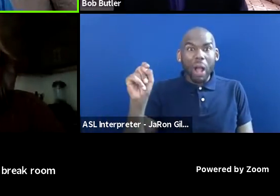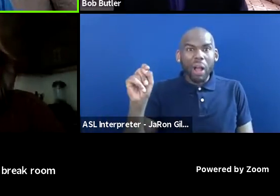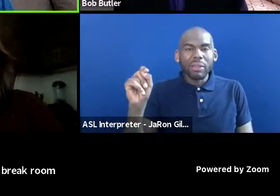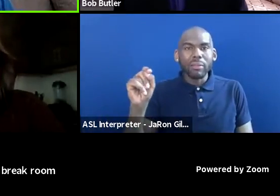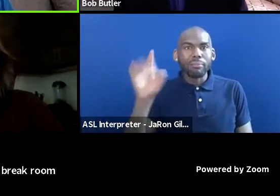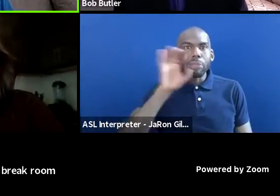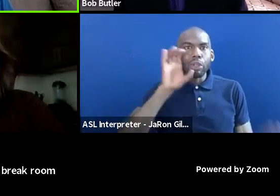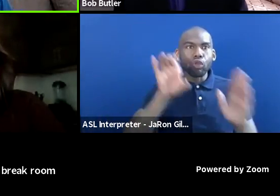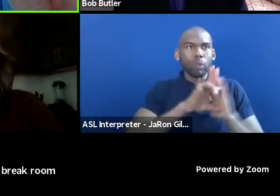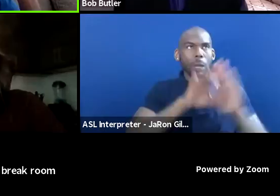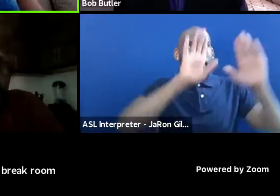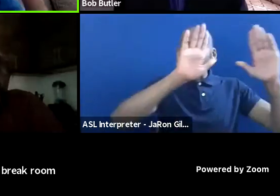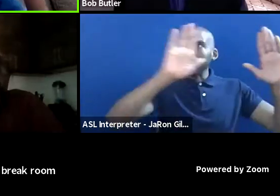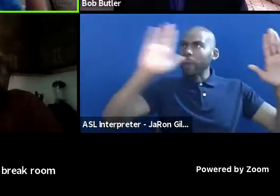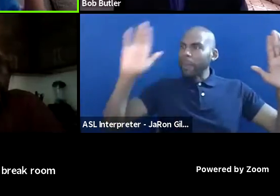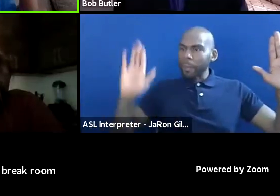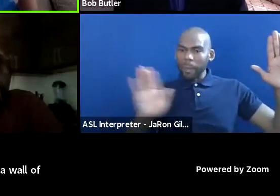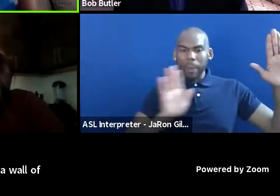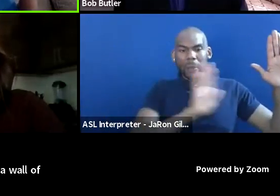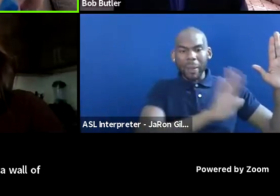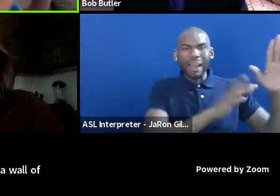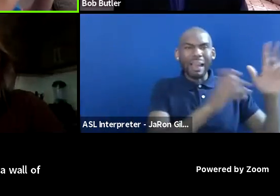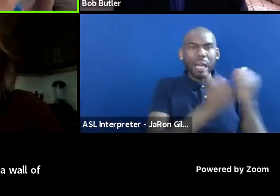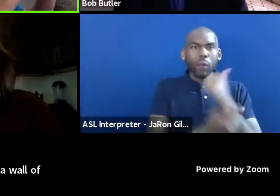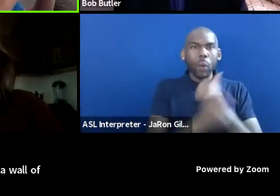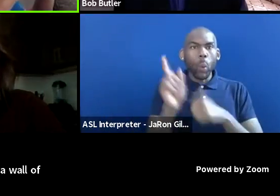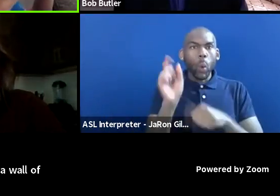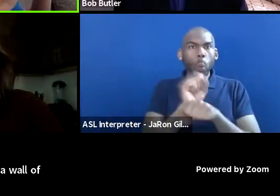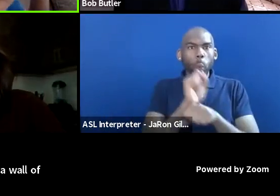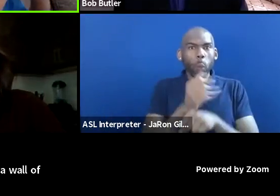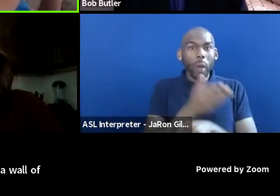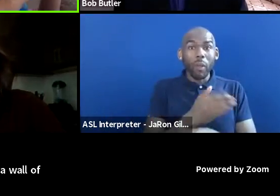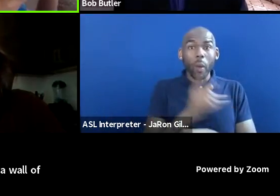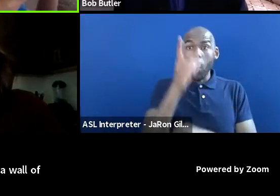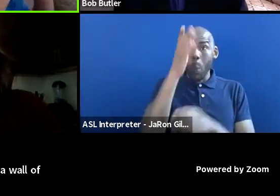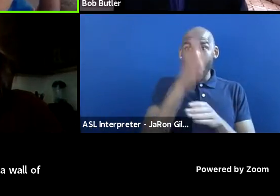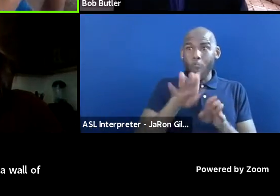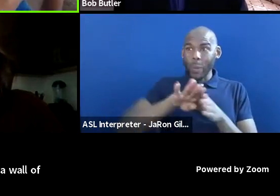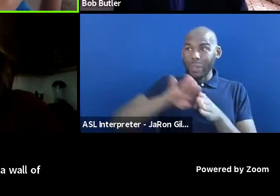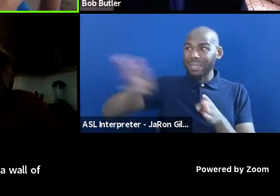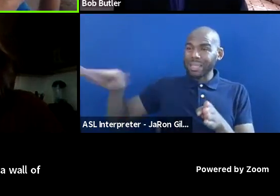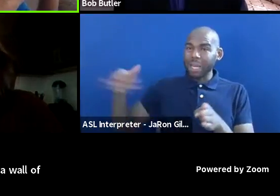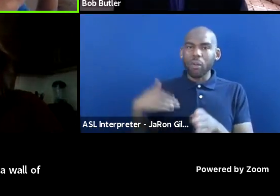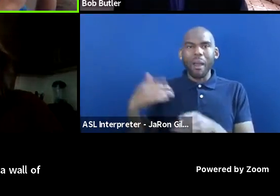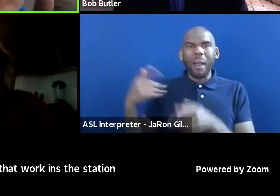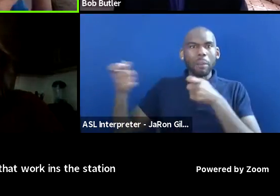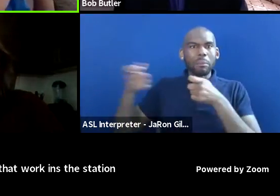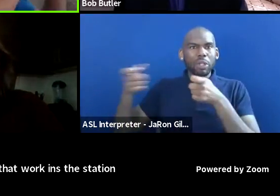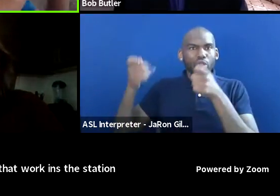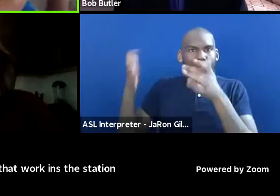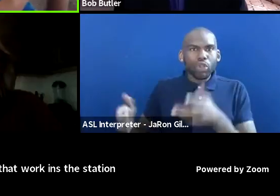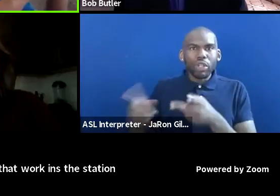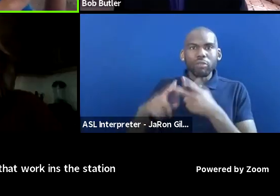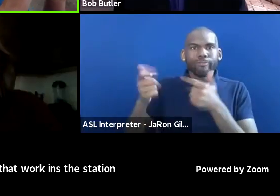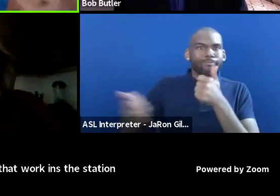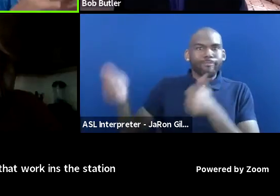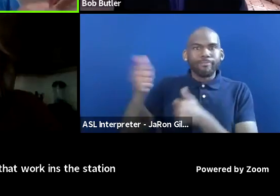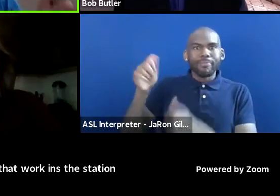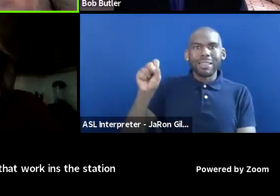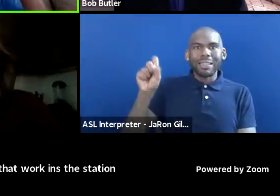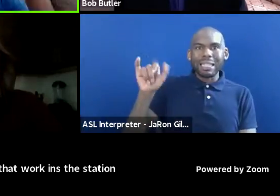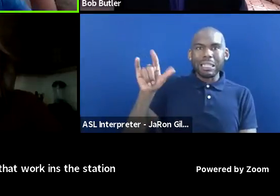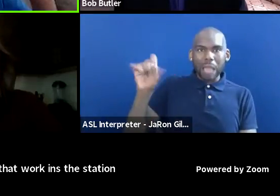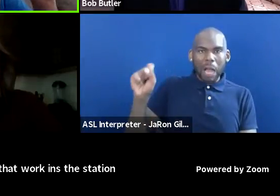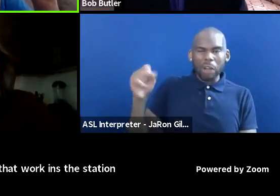the station. And it's divvied up. On one side, you have kind of the sales and administration, and there are dozens of people that do